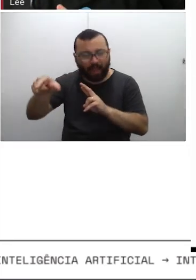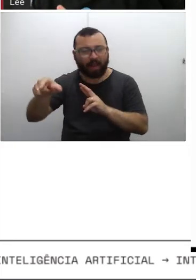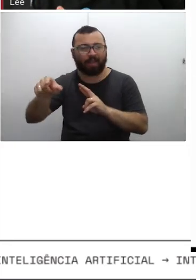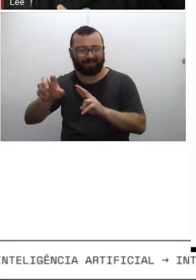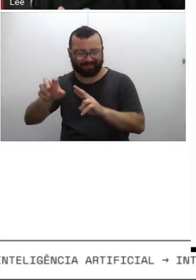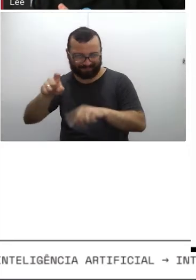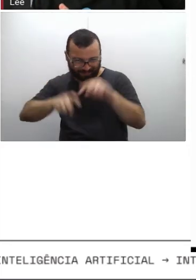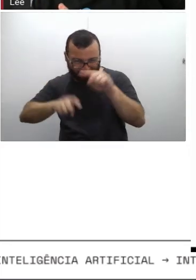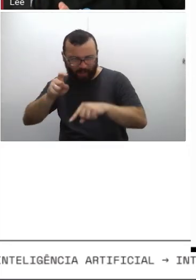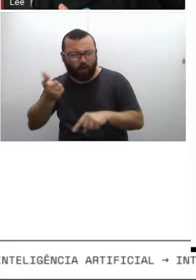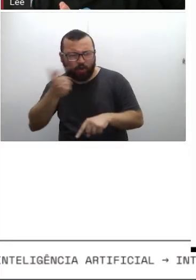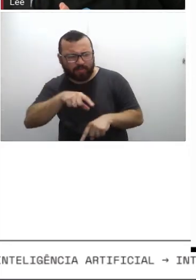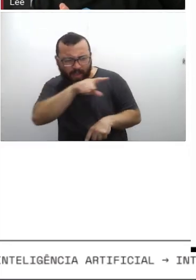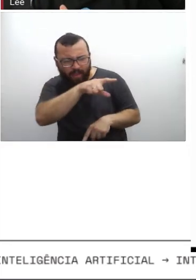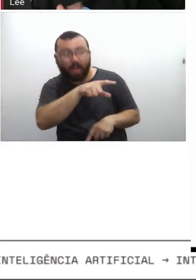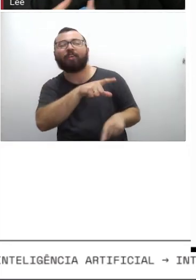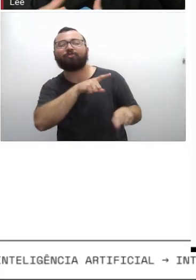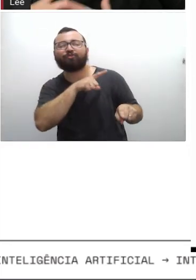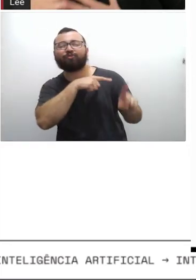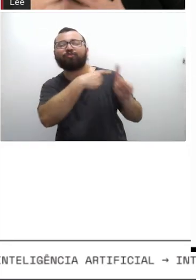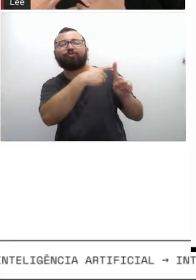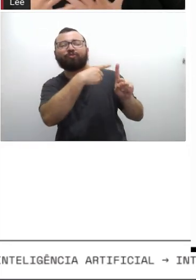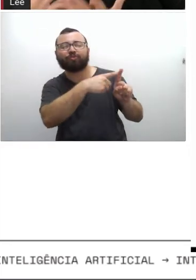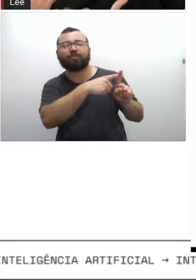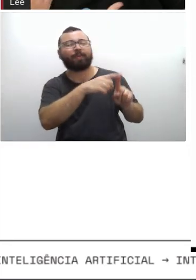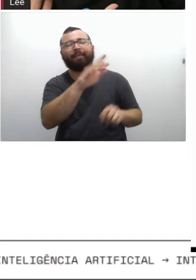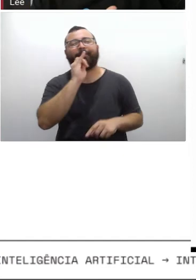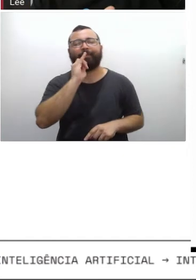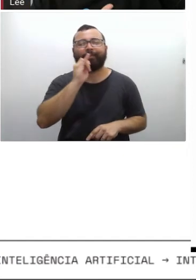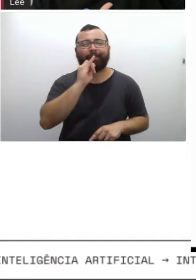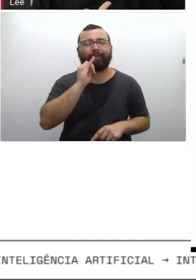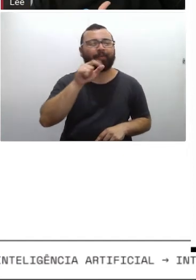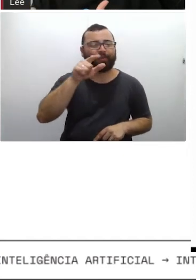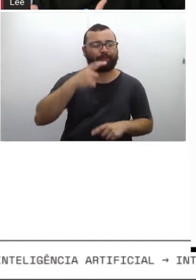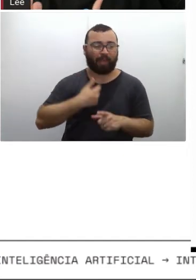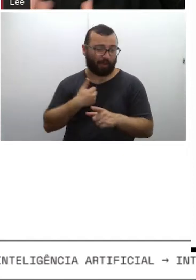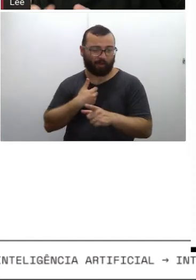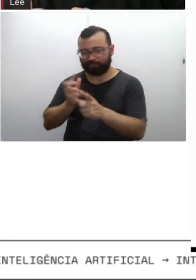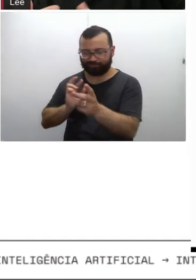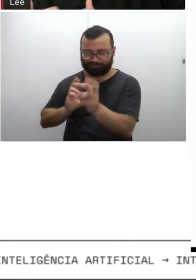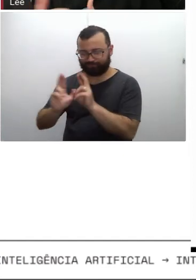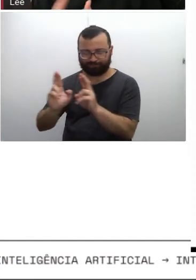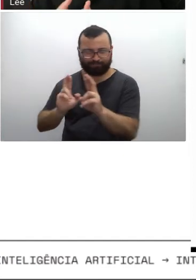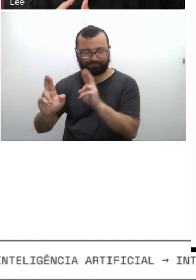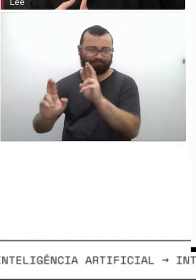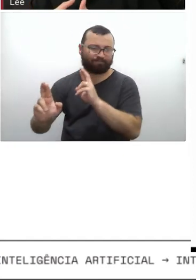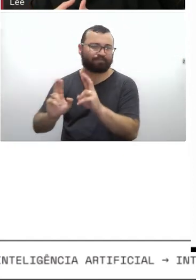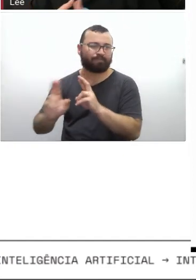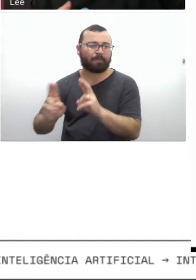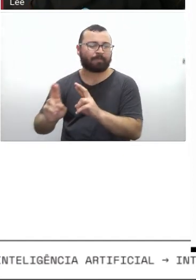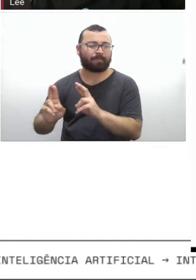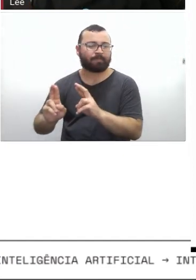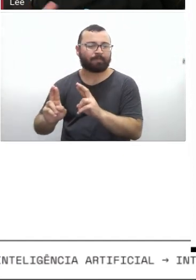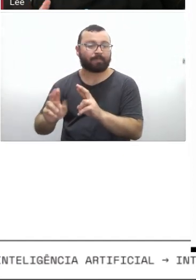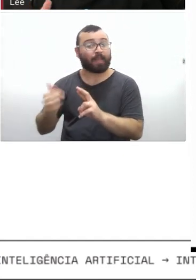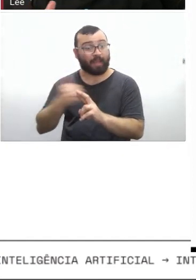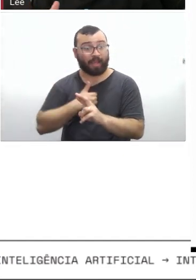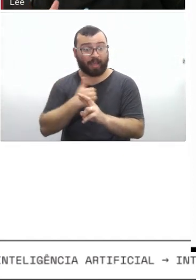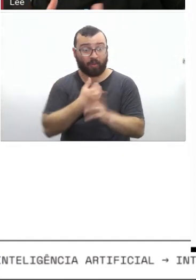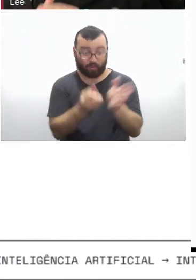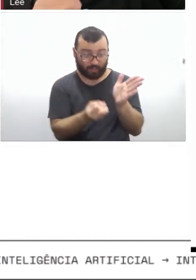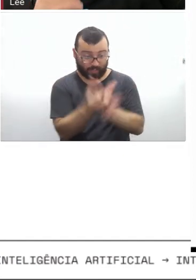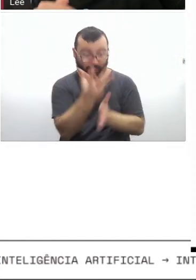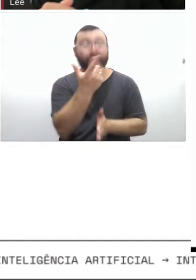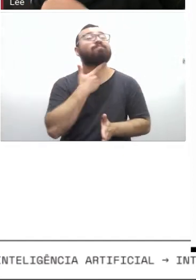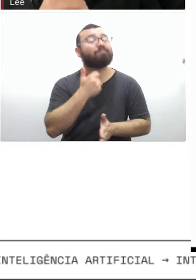the right positive intent. So imagine if I go into Dialogflow and I created an intent